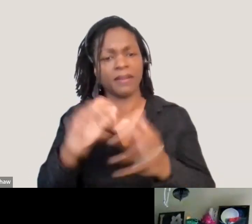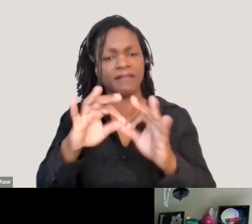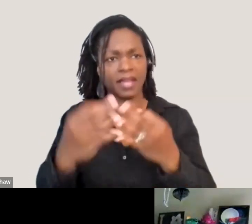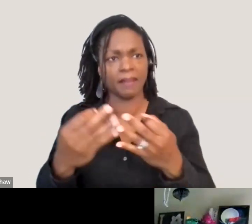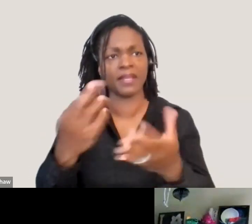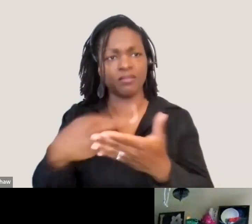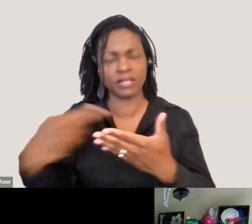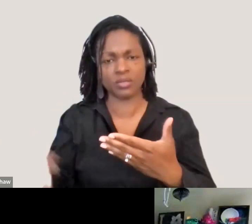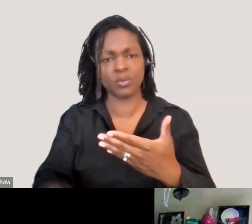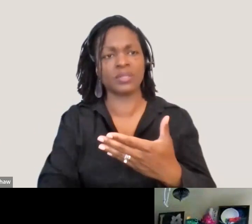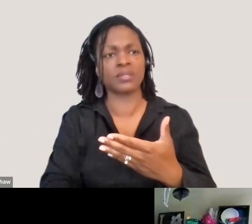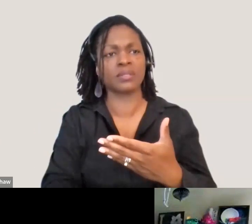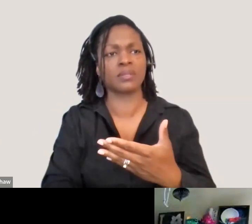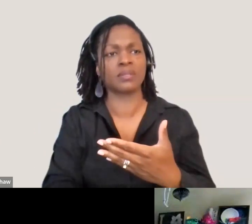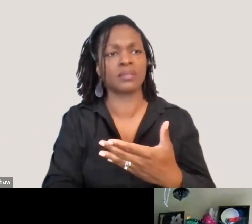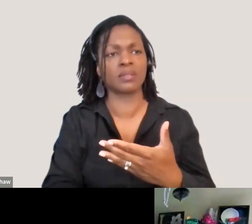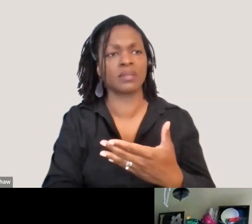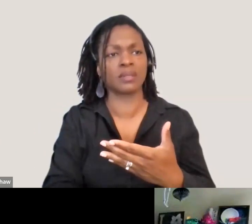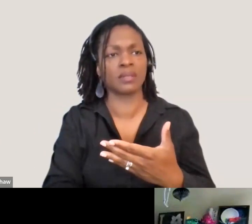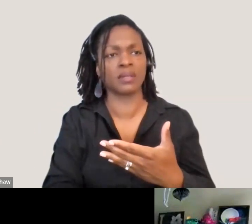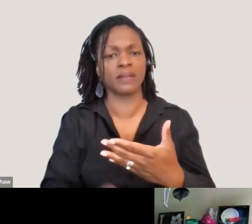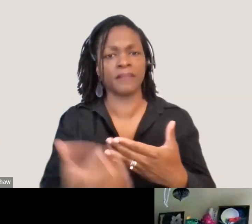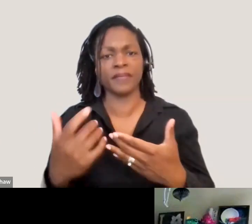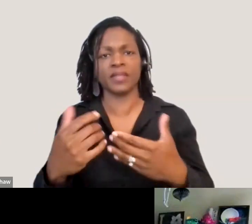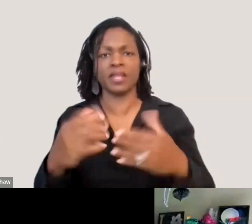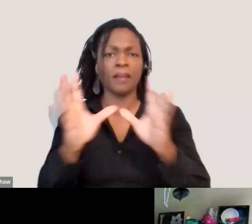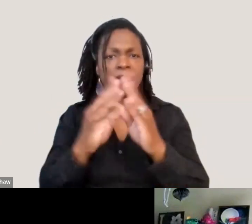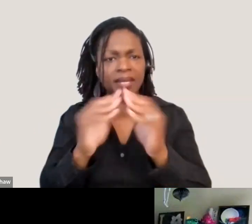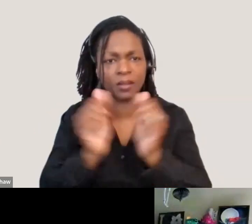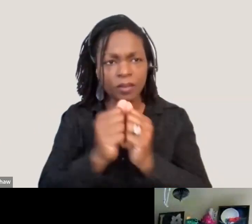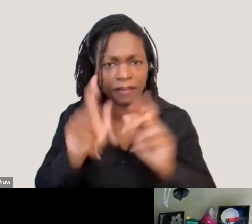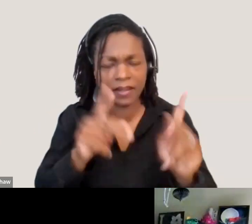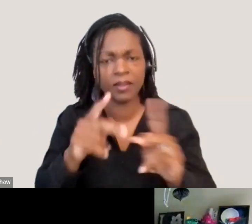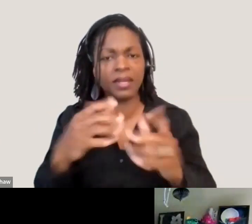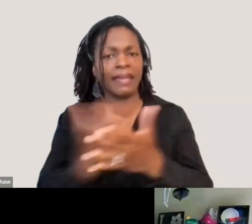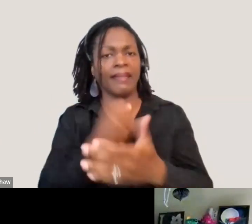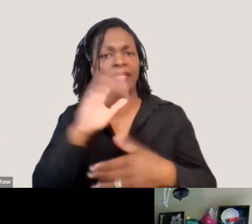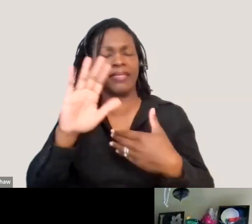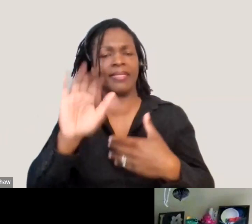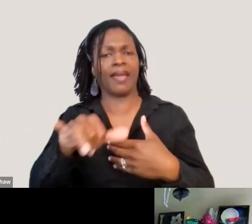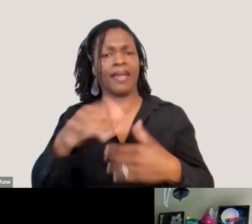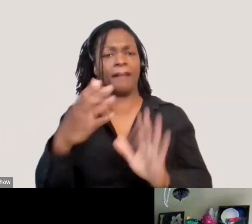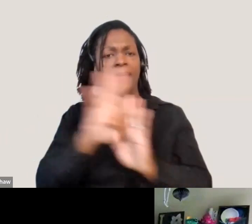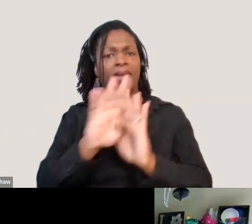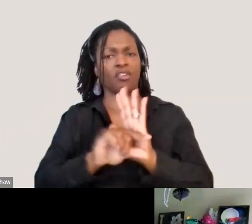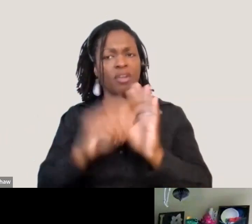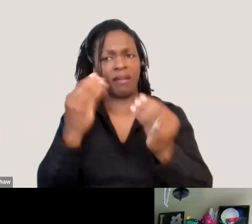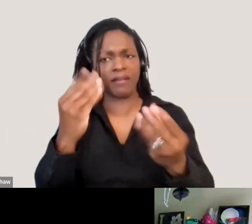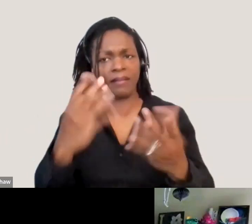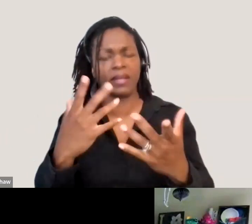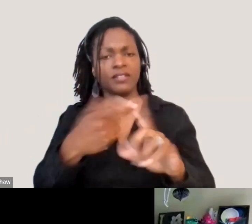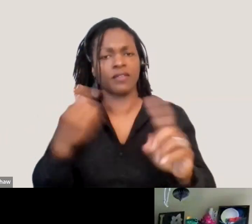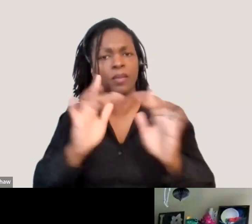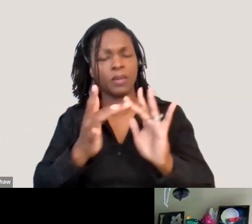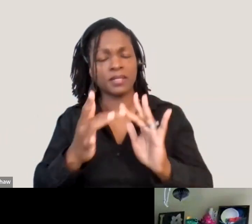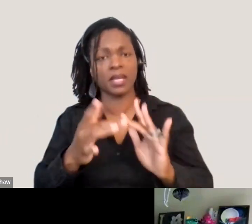with people, person to person, and they're getting that background knowledge from your website. So is there opportunities?